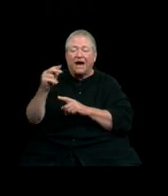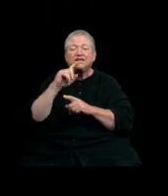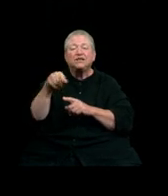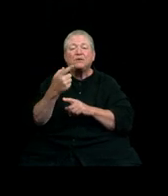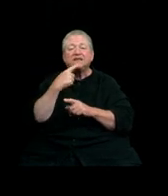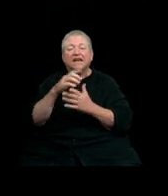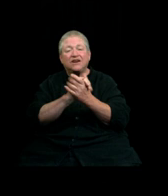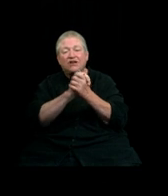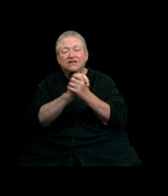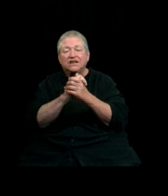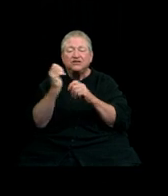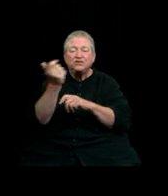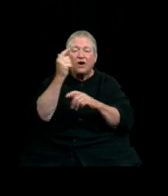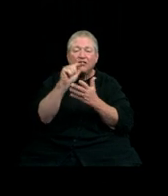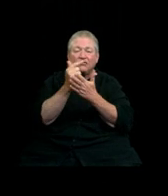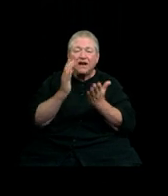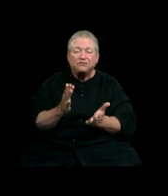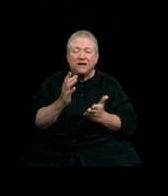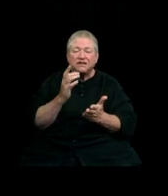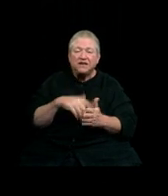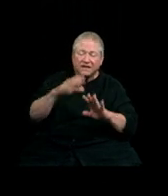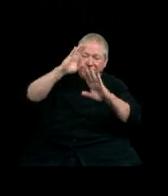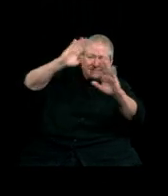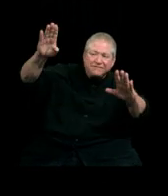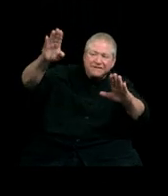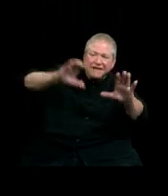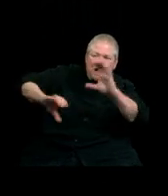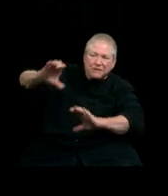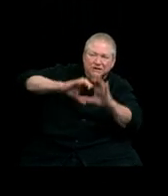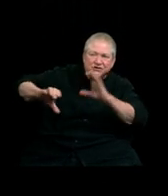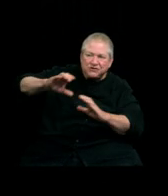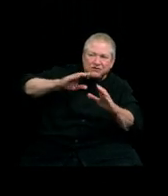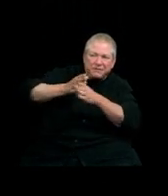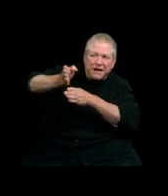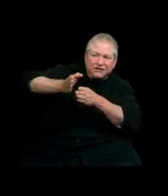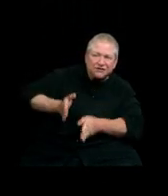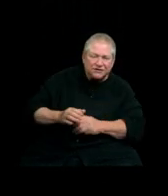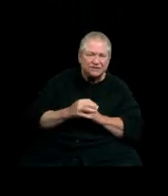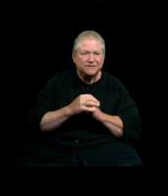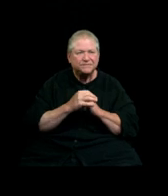all the graduates and a special shout out to my fellow chemistry department majors.